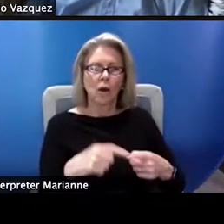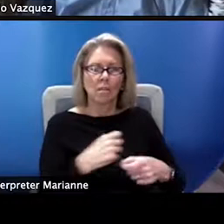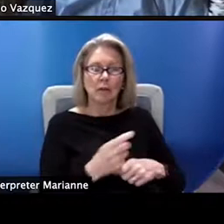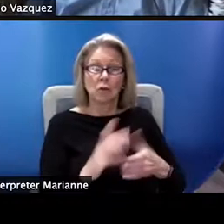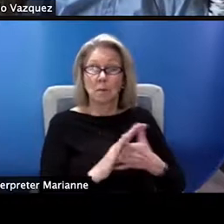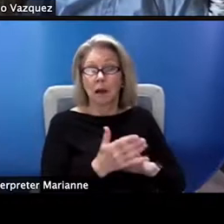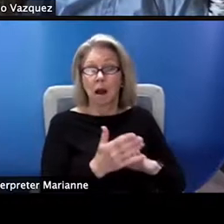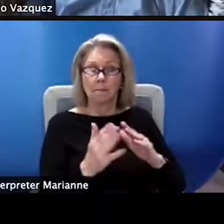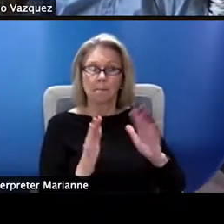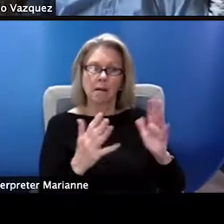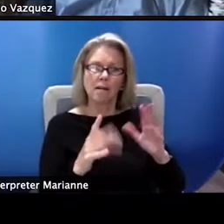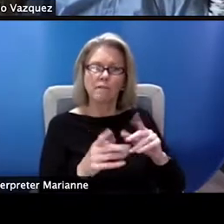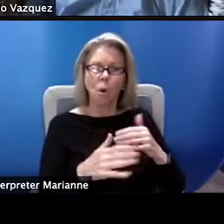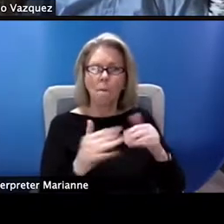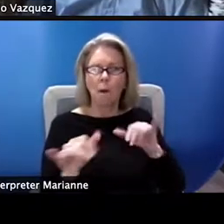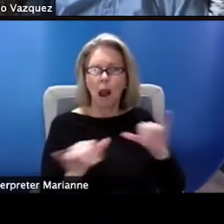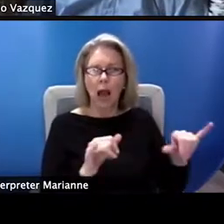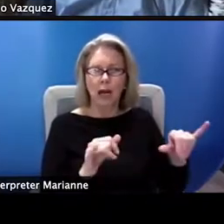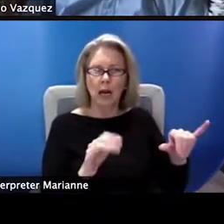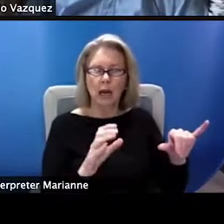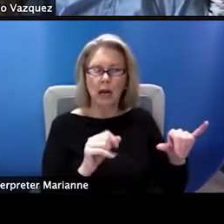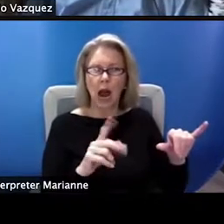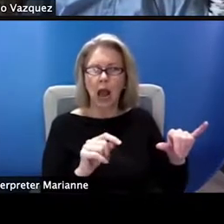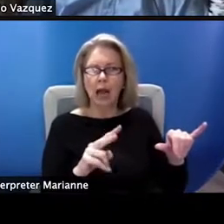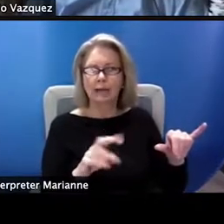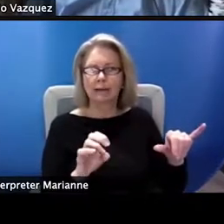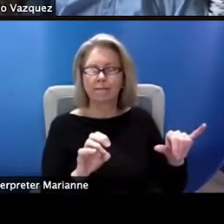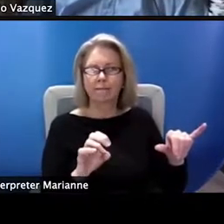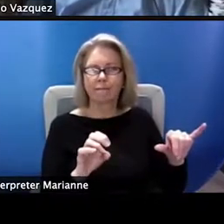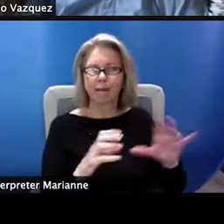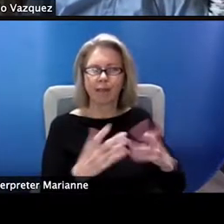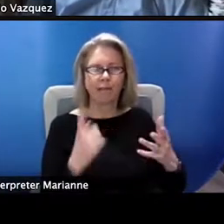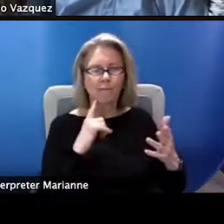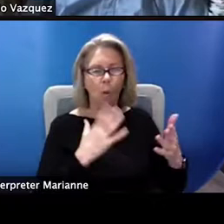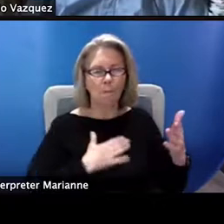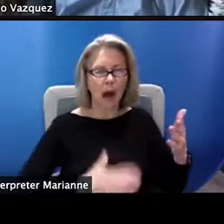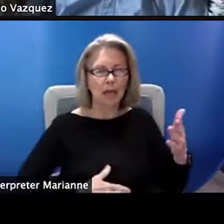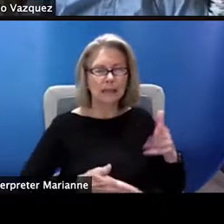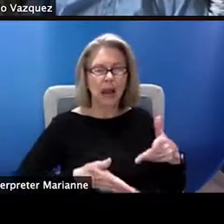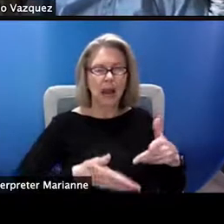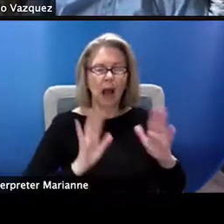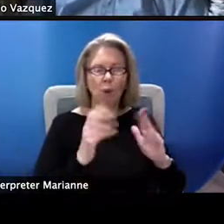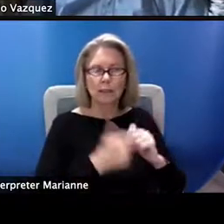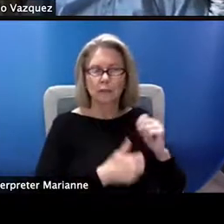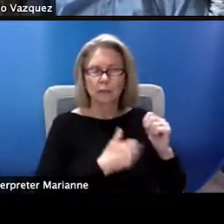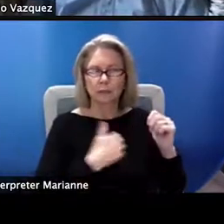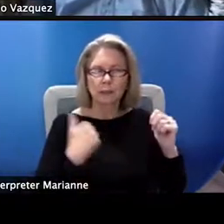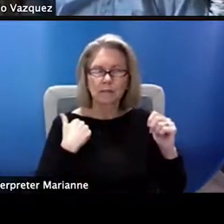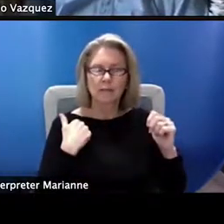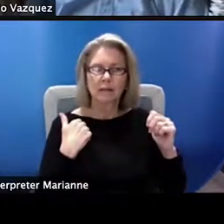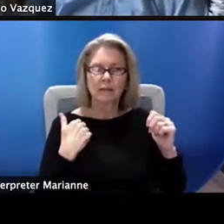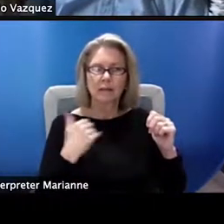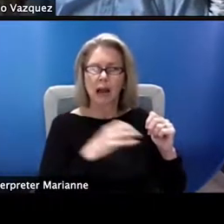become kind of a almost like collective that comes up with a device that allows each member of a community